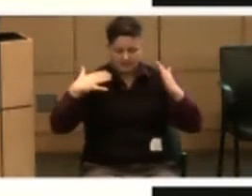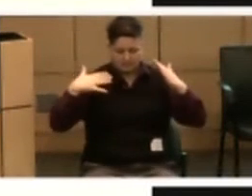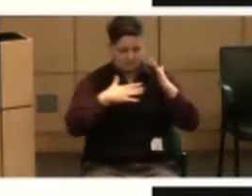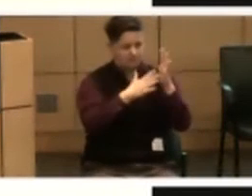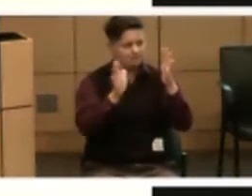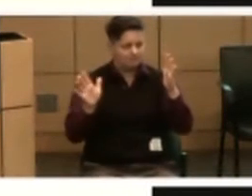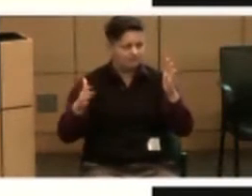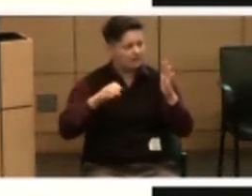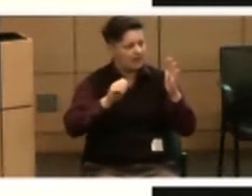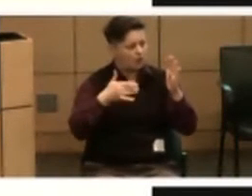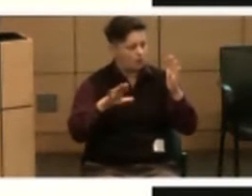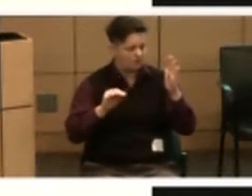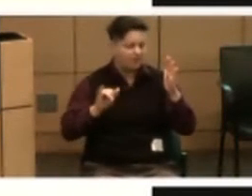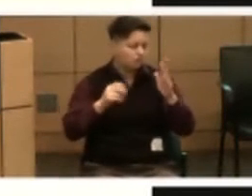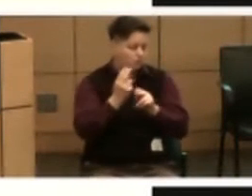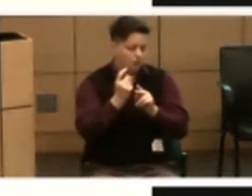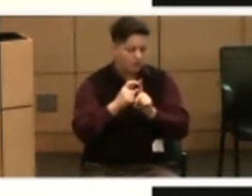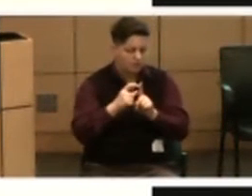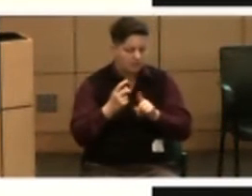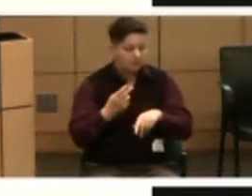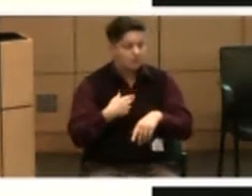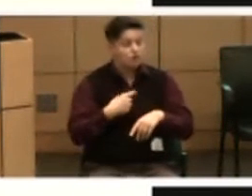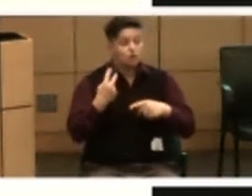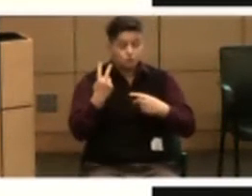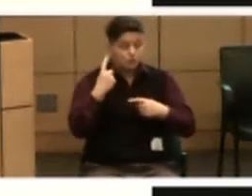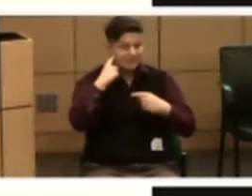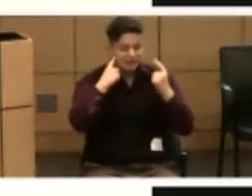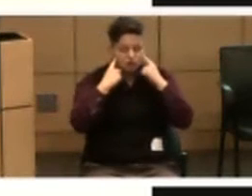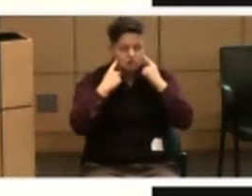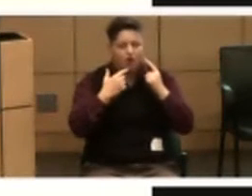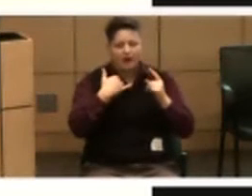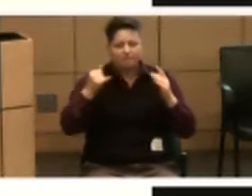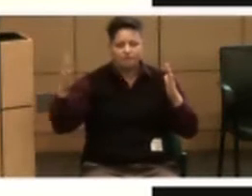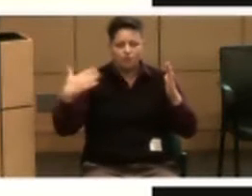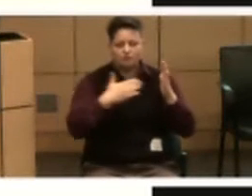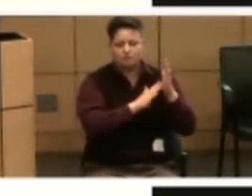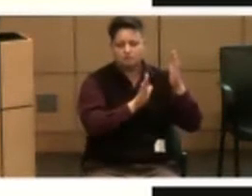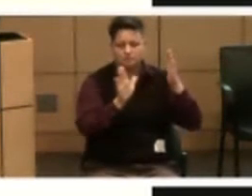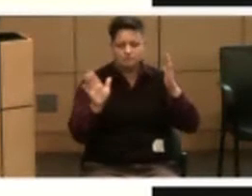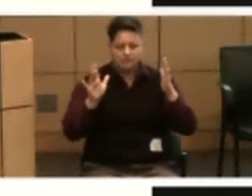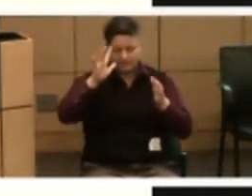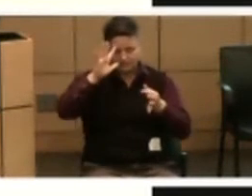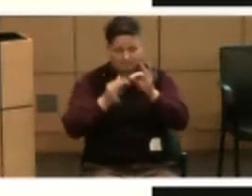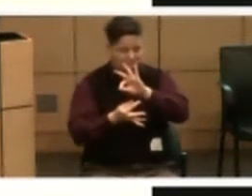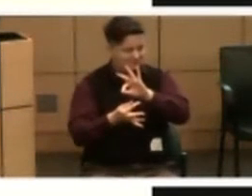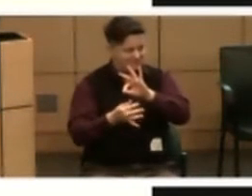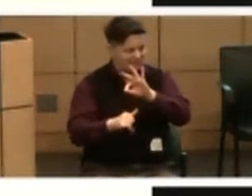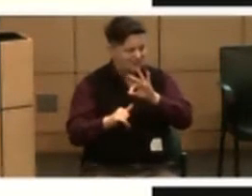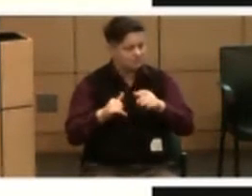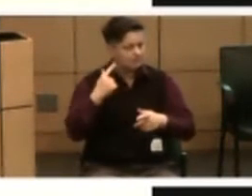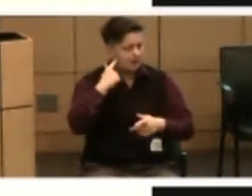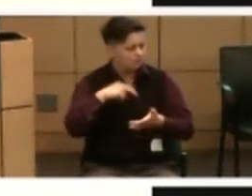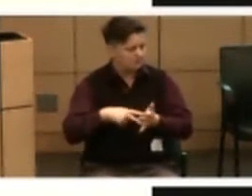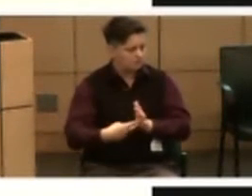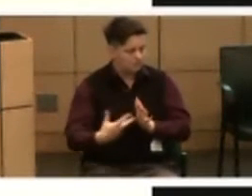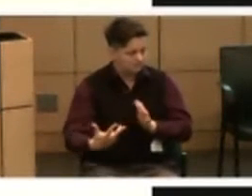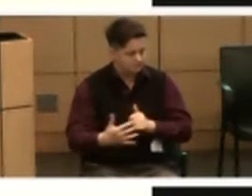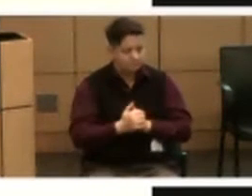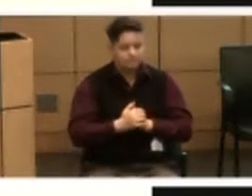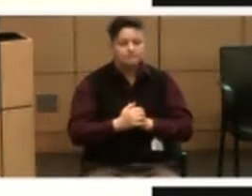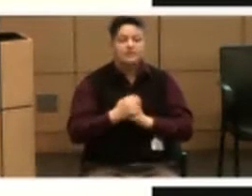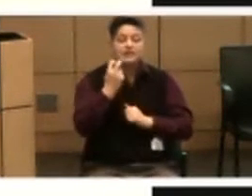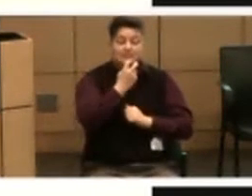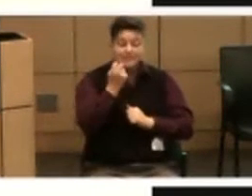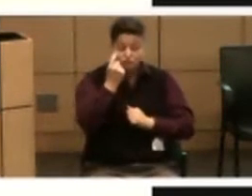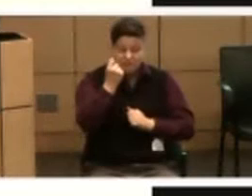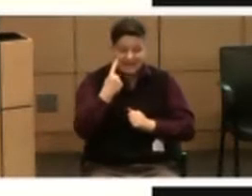use. And it turns out 2 ears are very helpful for listening in those conditions. Speech understanding and noise, and